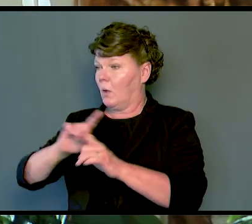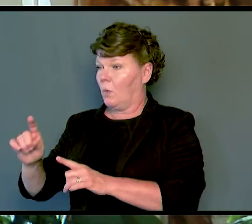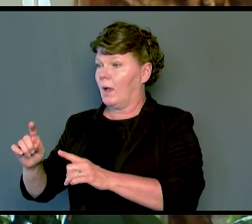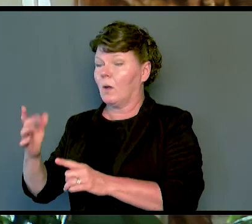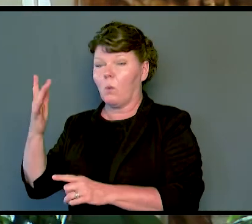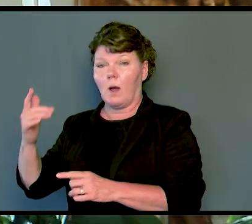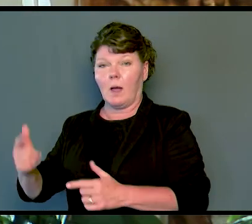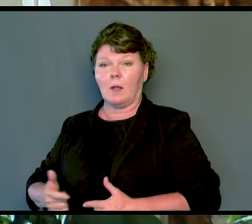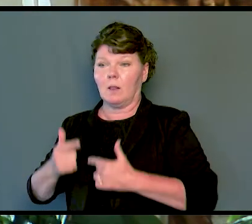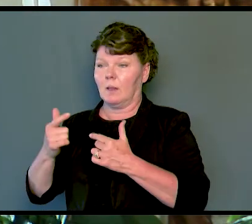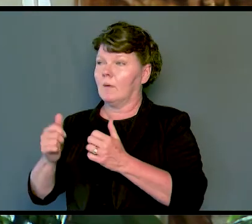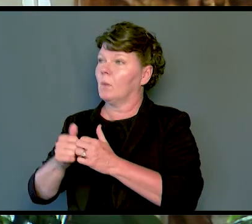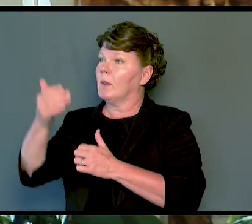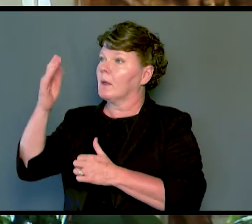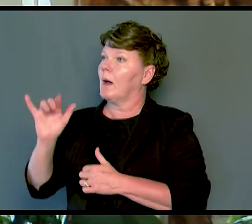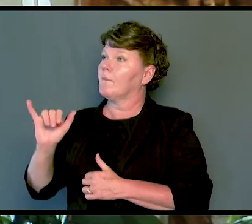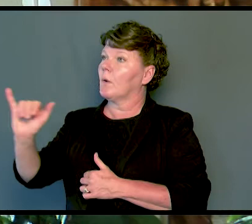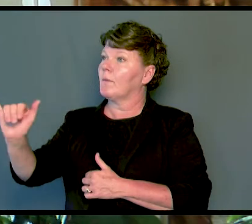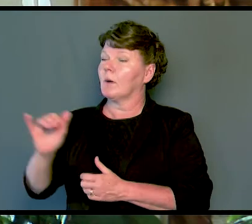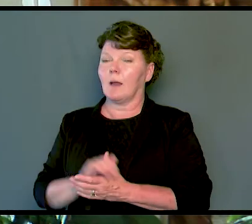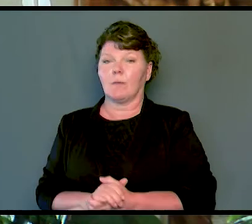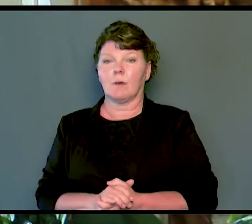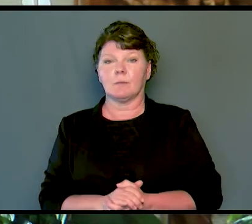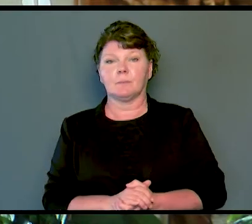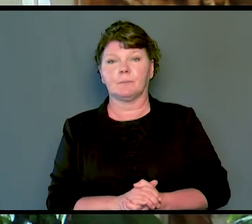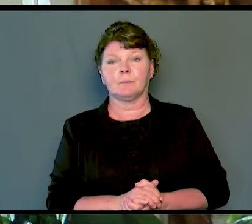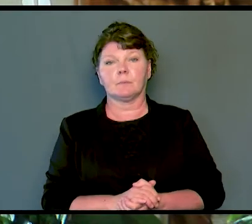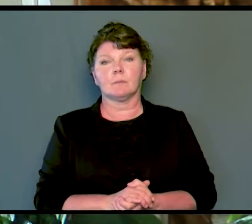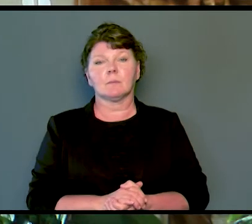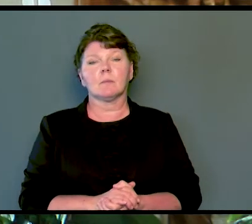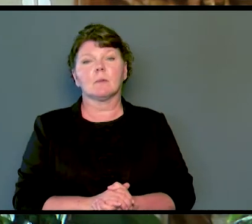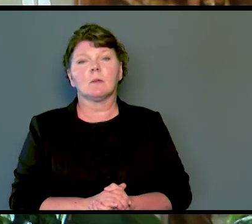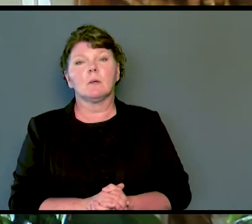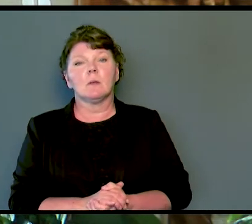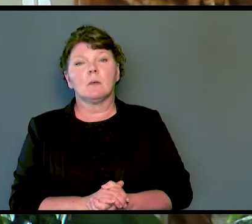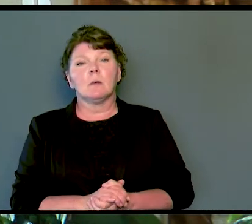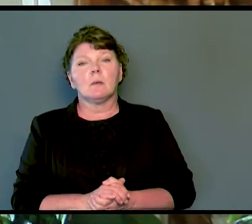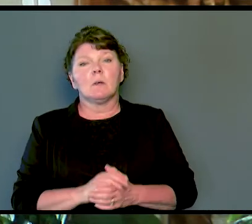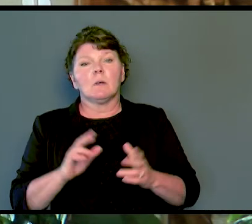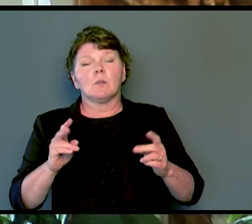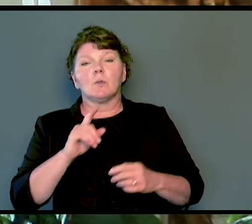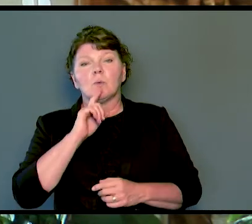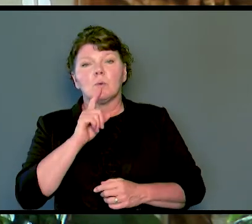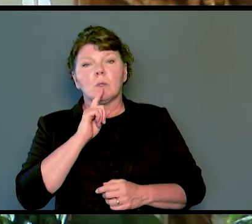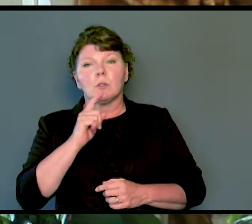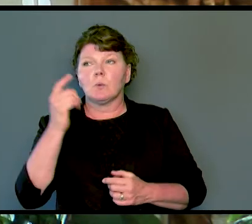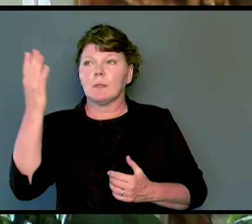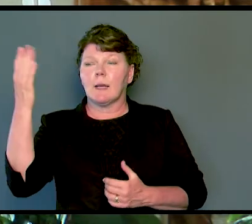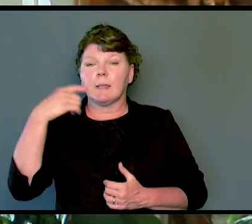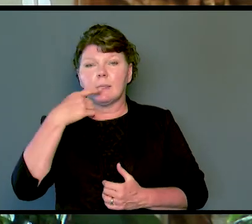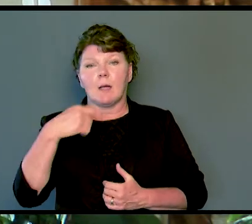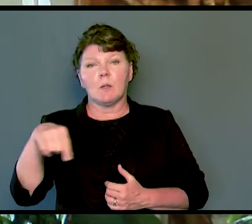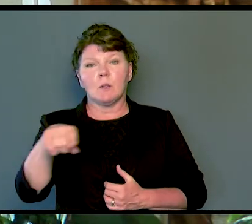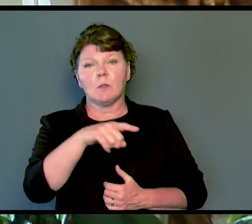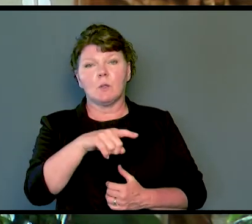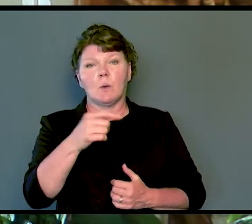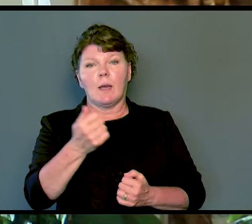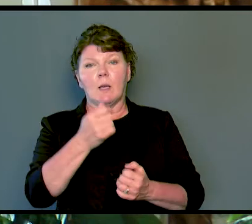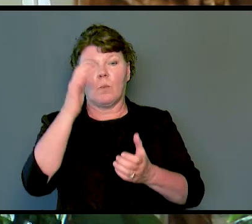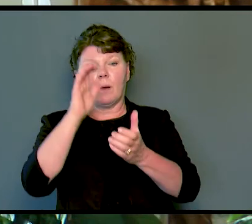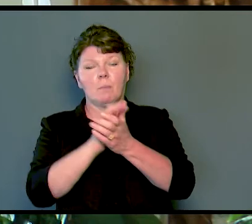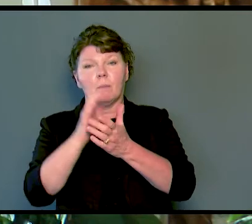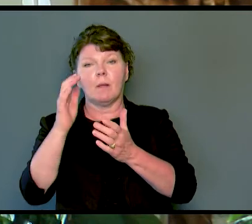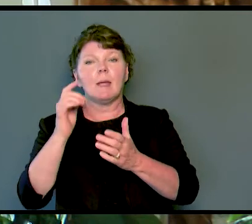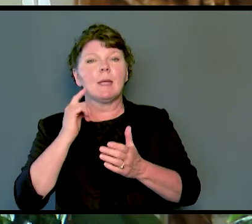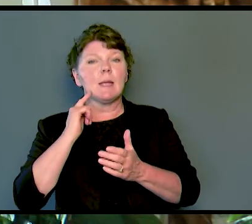live with God forever in heaven. John 5:24 says, "Truly, truly, I say to you, whoever hears my word and